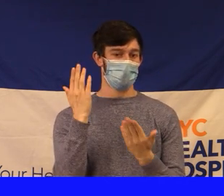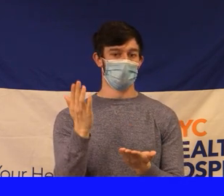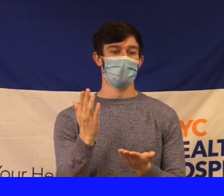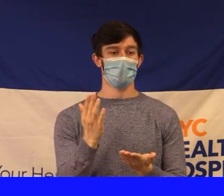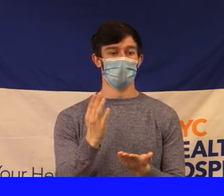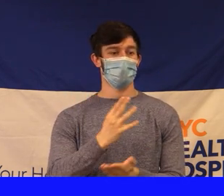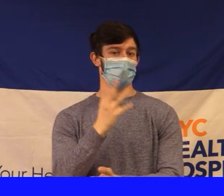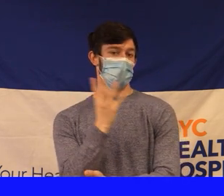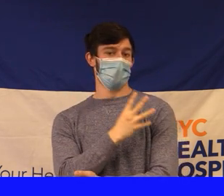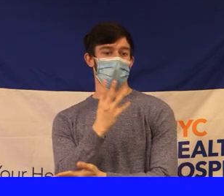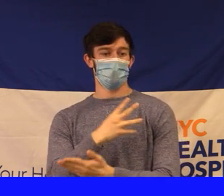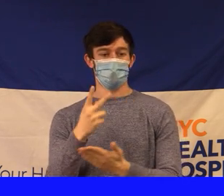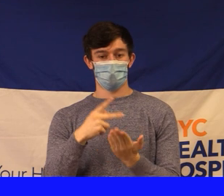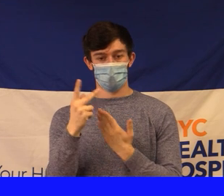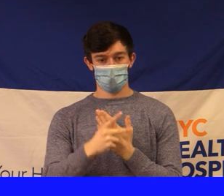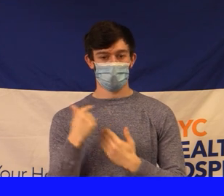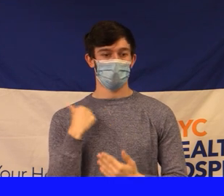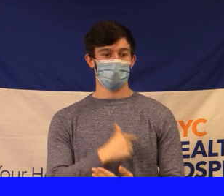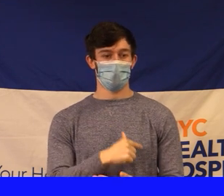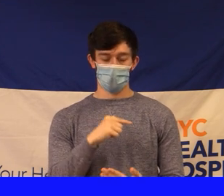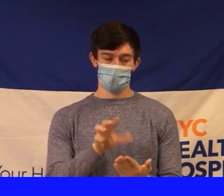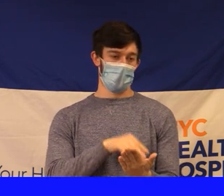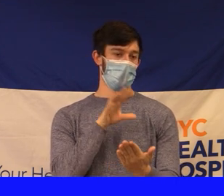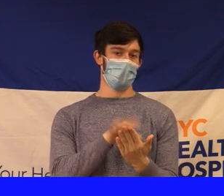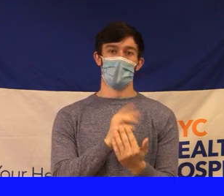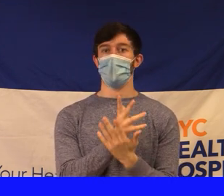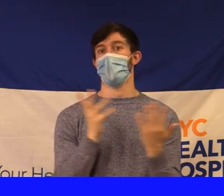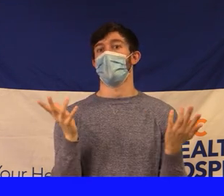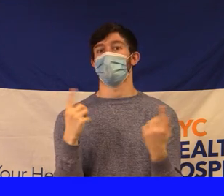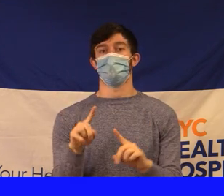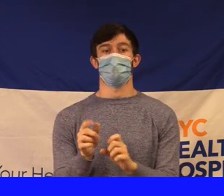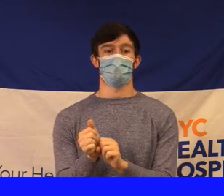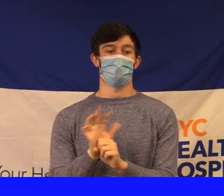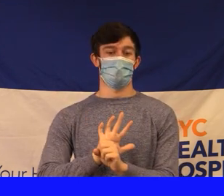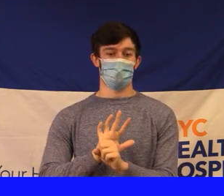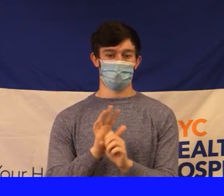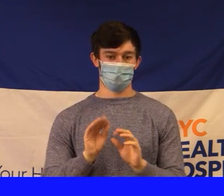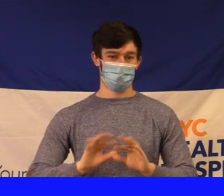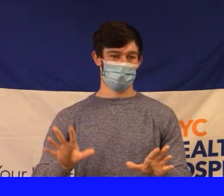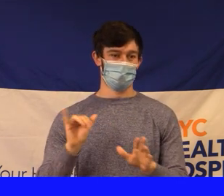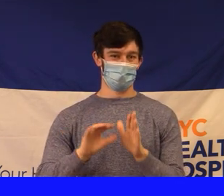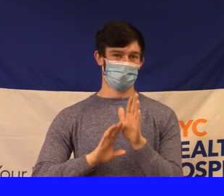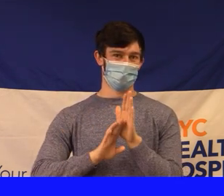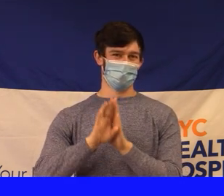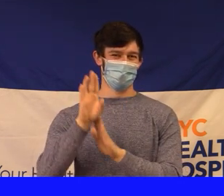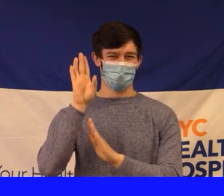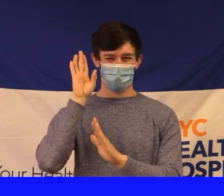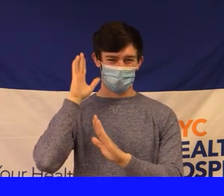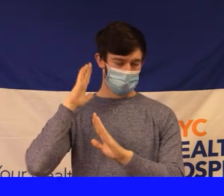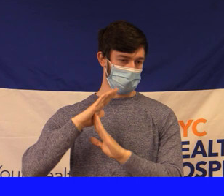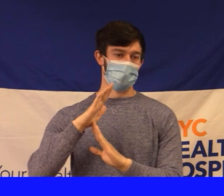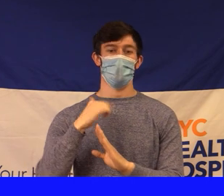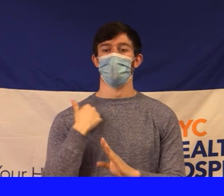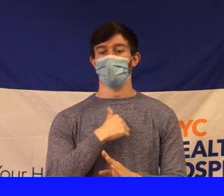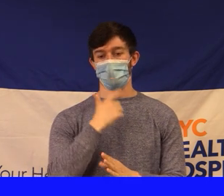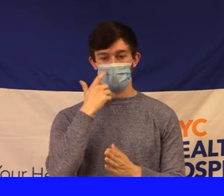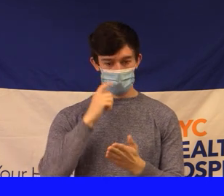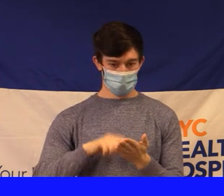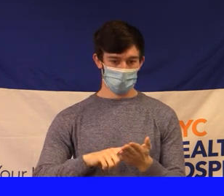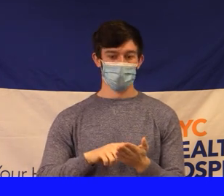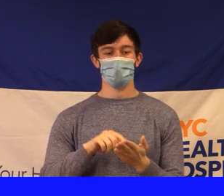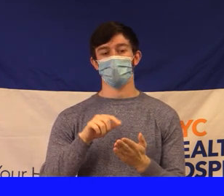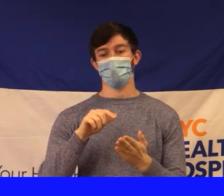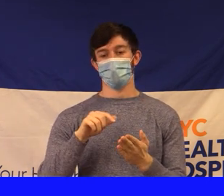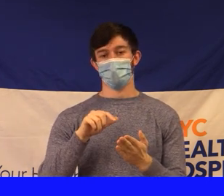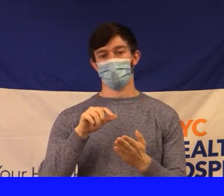enterprise dialysis program. We've learned many lessons during the COVID pandemic peak, and one of which is that this virus attacks the